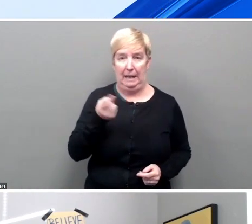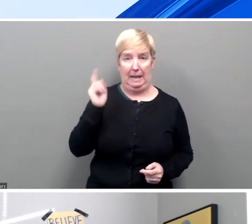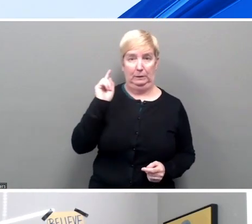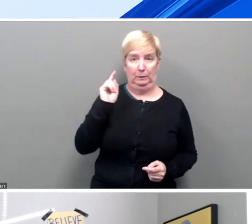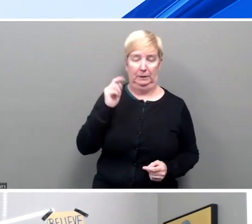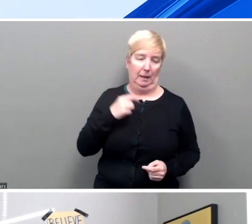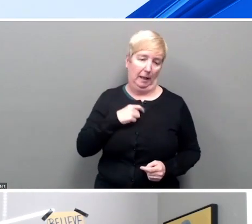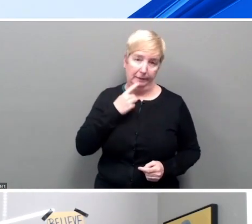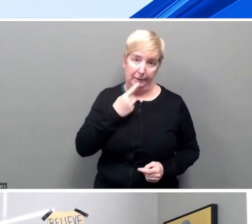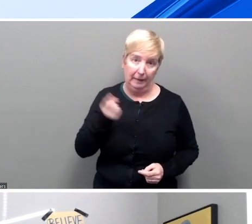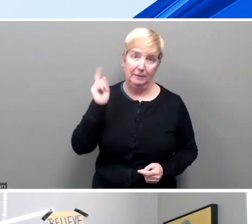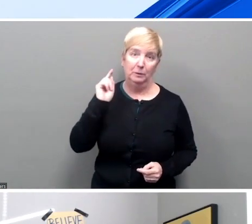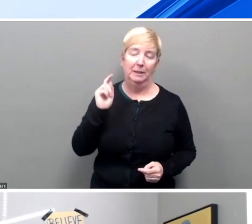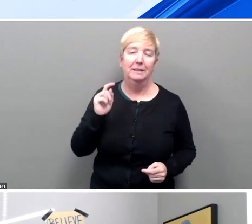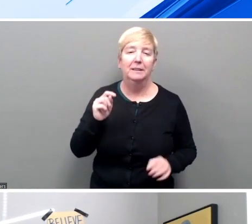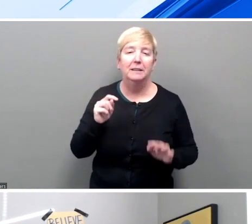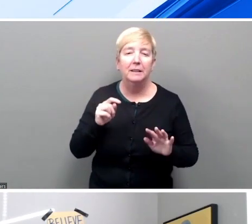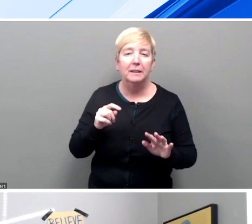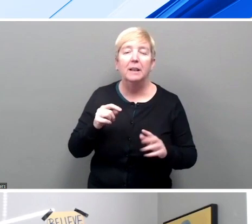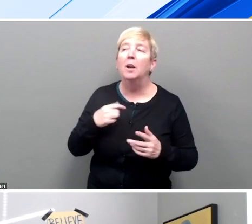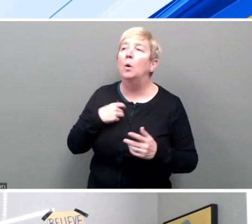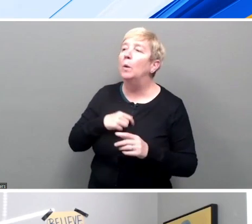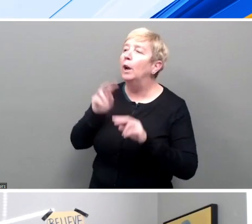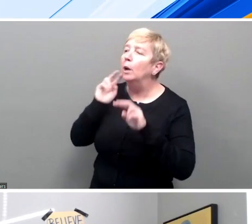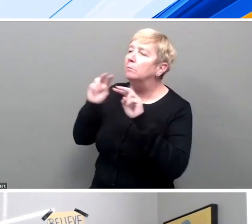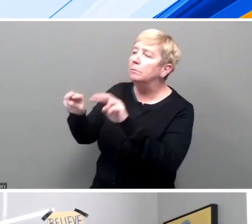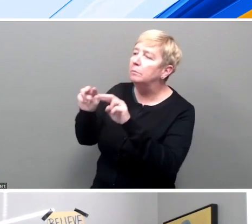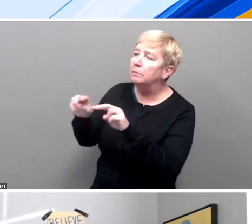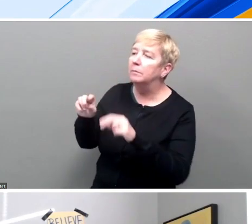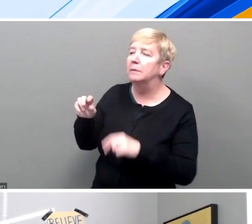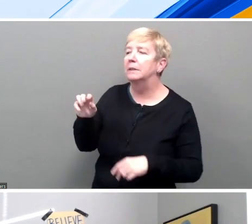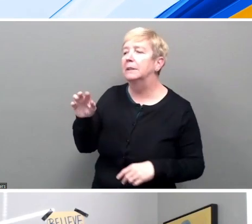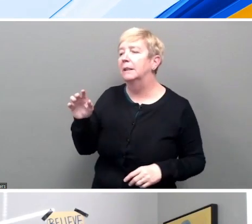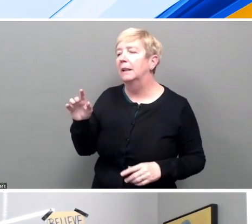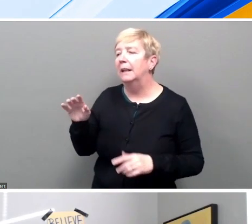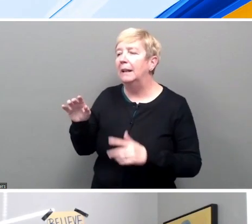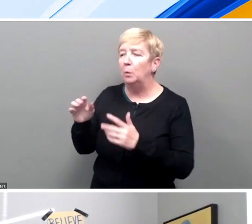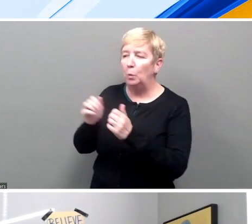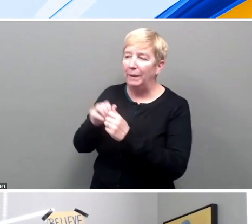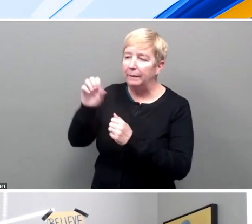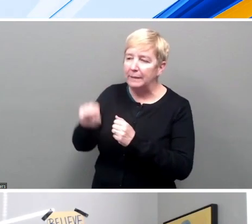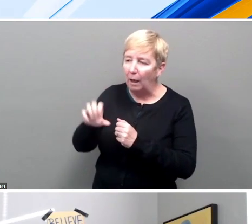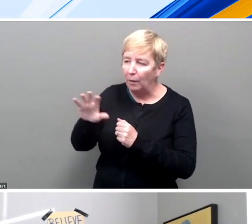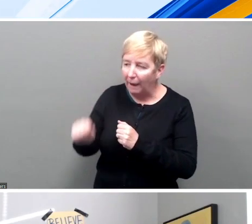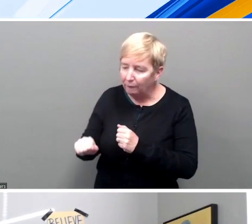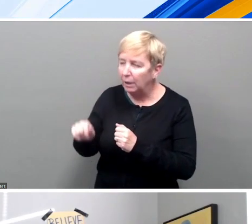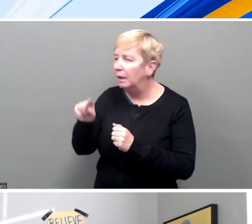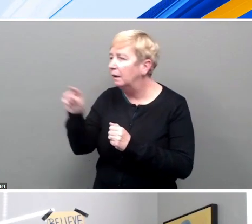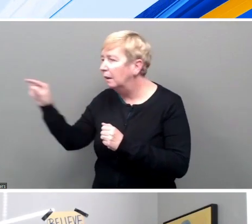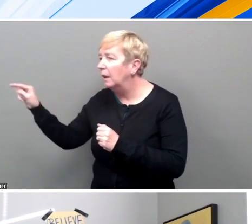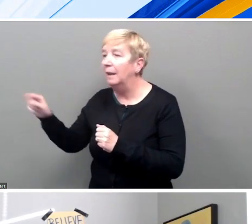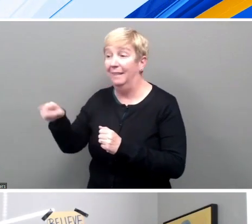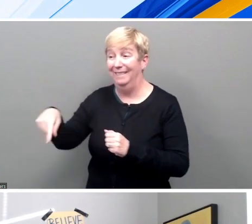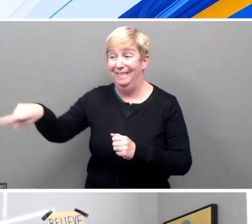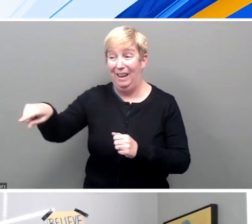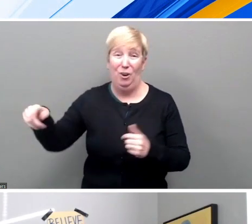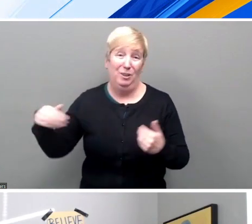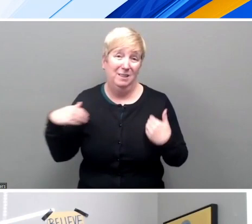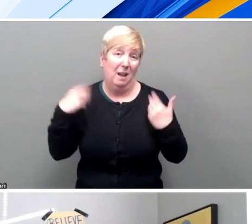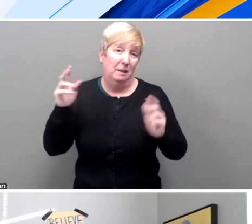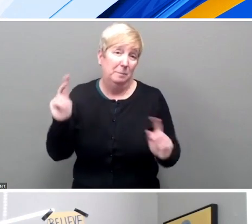about this, Cornell University, South Africa, these are outbreaks in younger people. So they're going to have much less severe